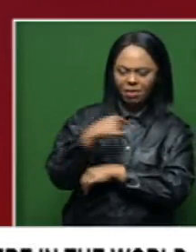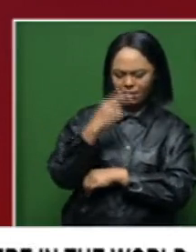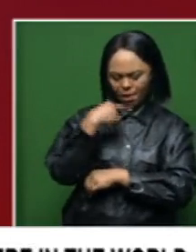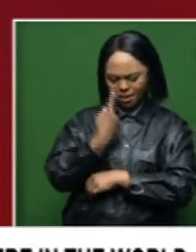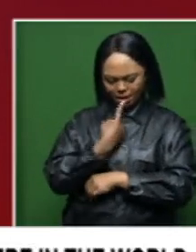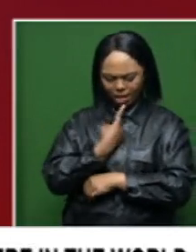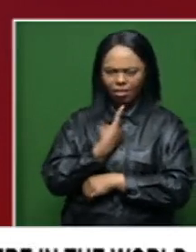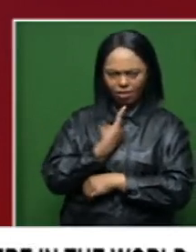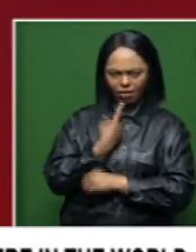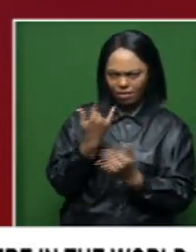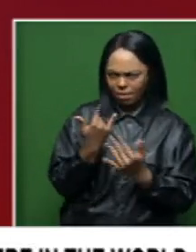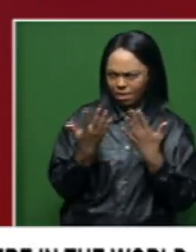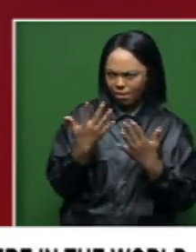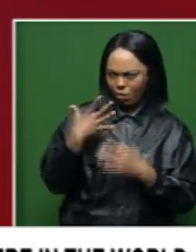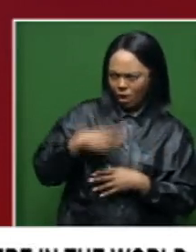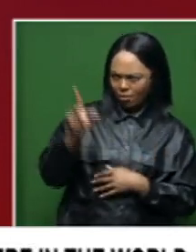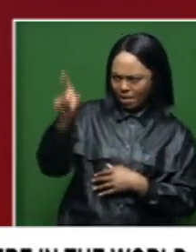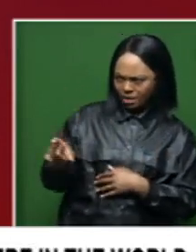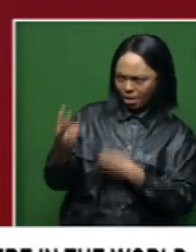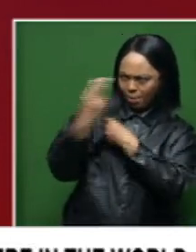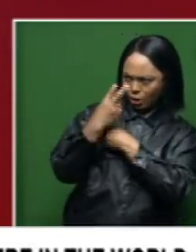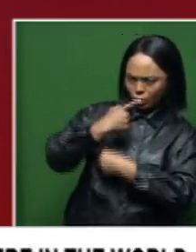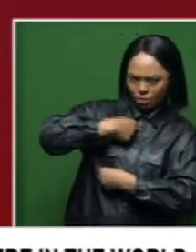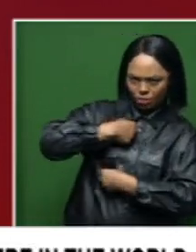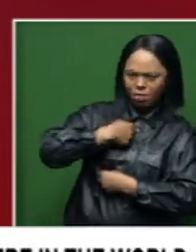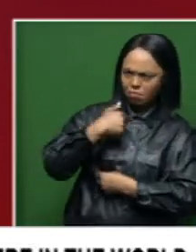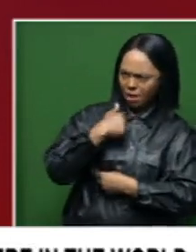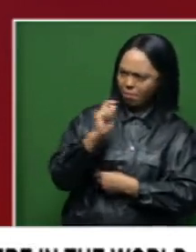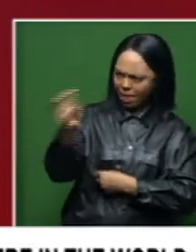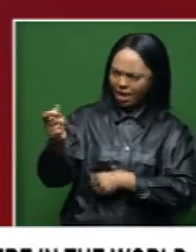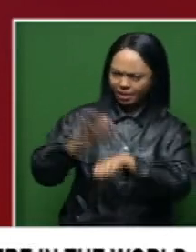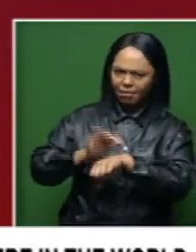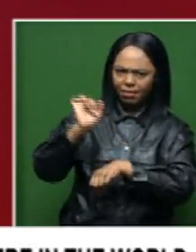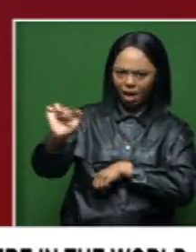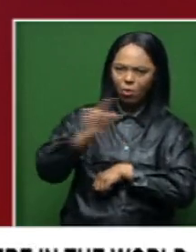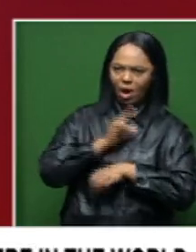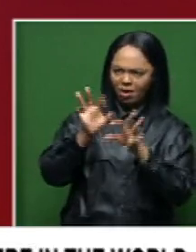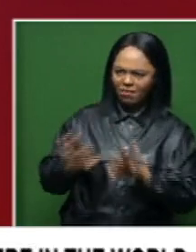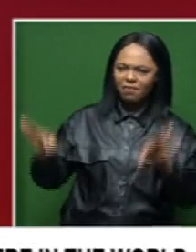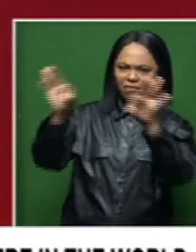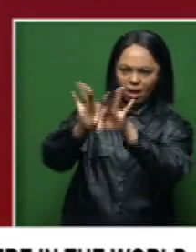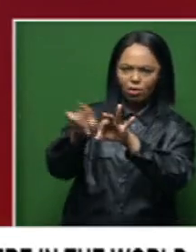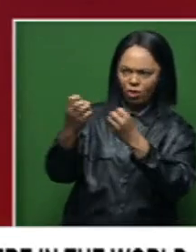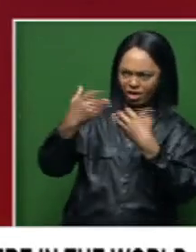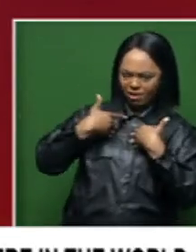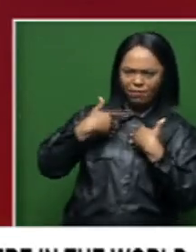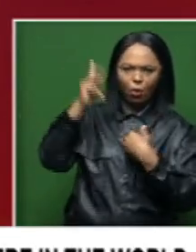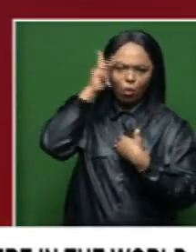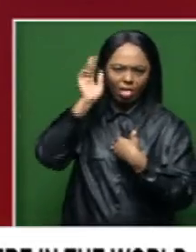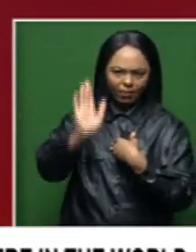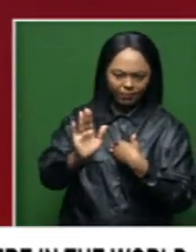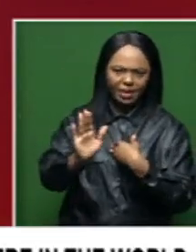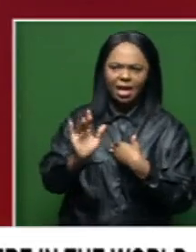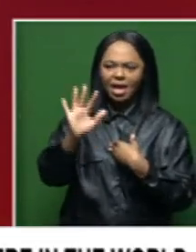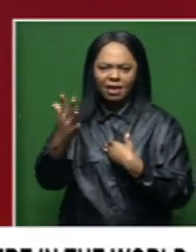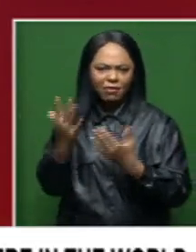if I am really looking for somebody to mentor me, I am happy to pay for their time because I value what they'll be giving to me. So if